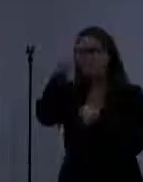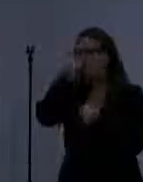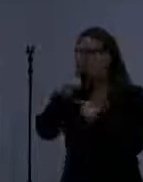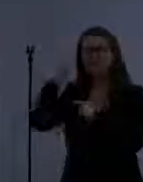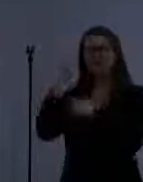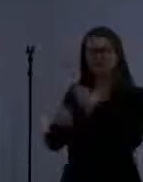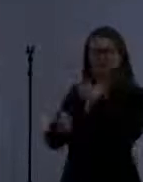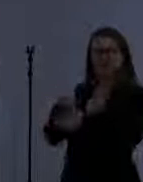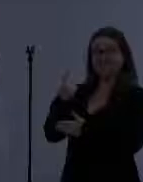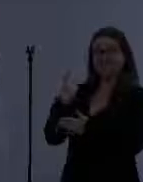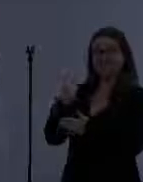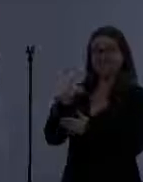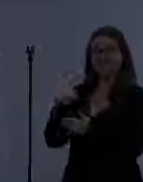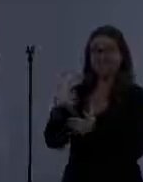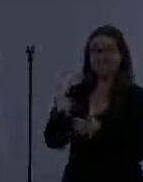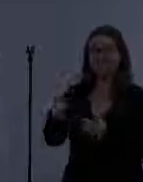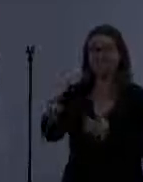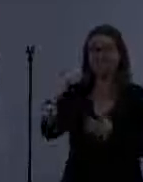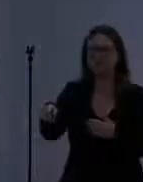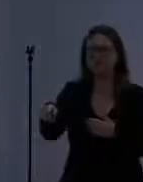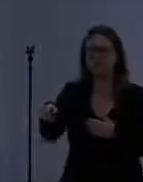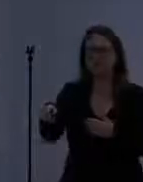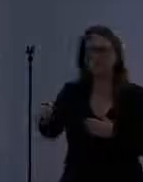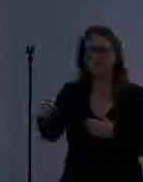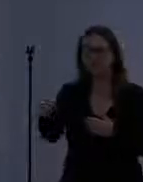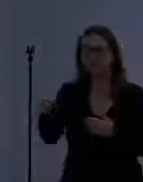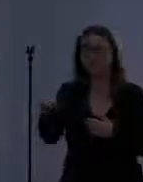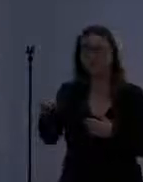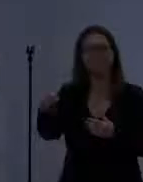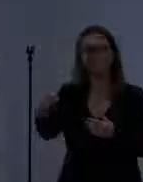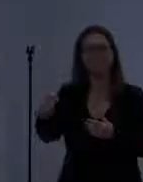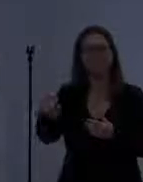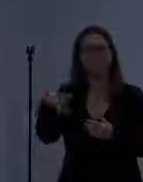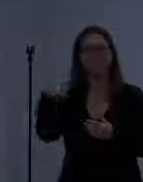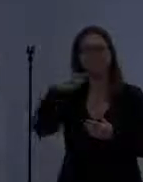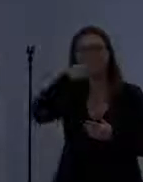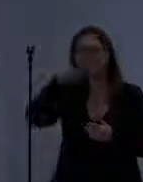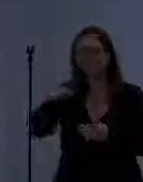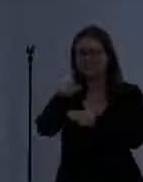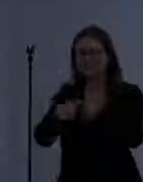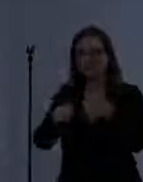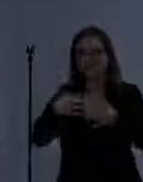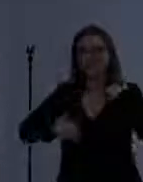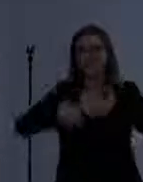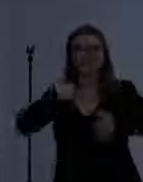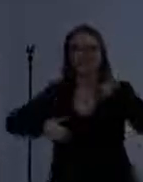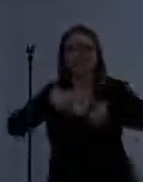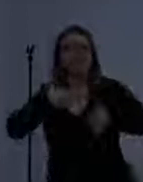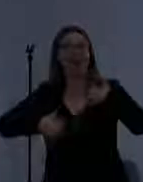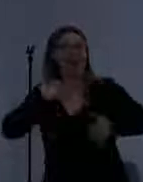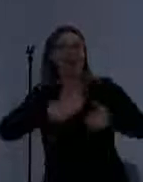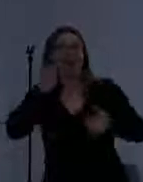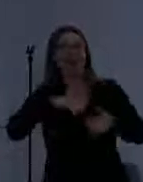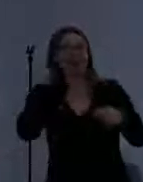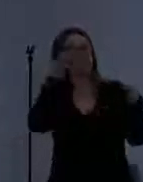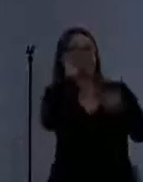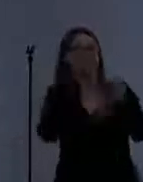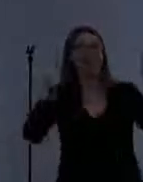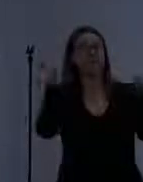young autistic man was well behaved, excited to see his parent, but unfortunately the support